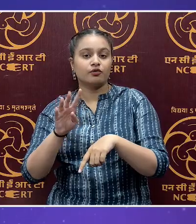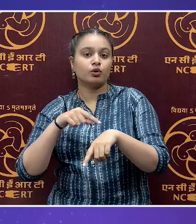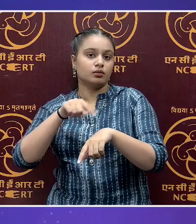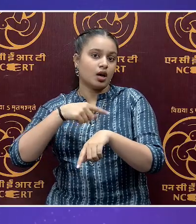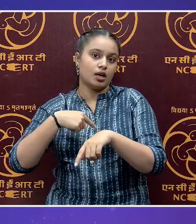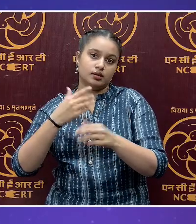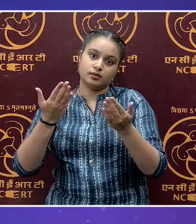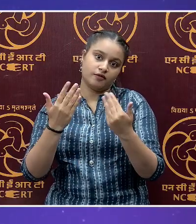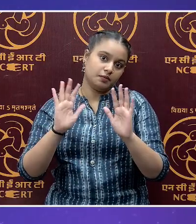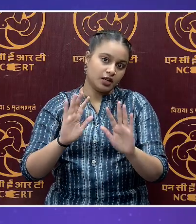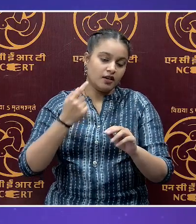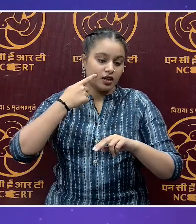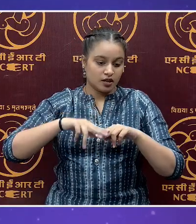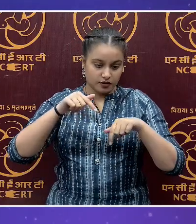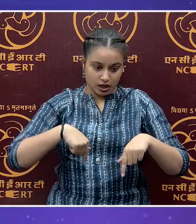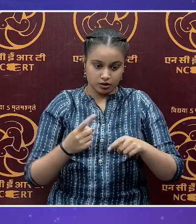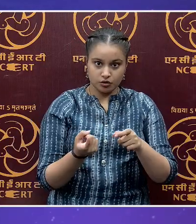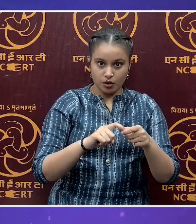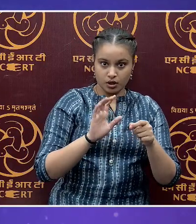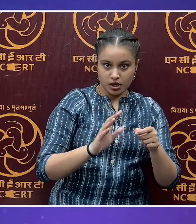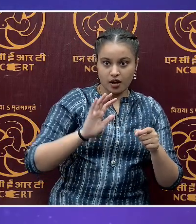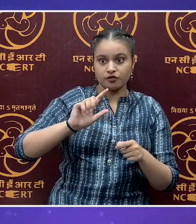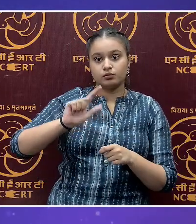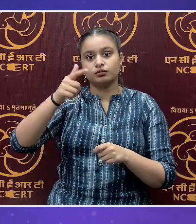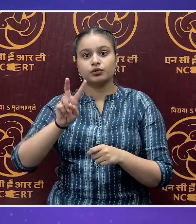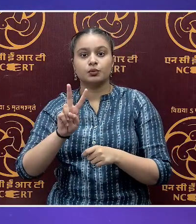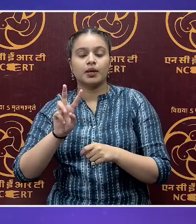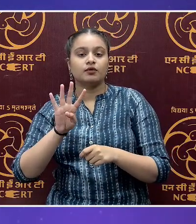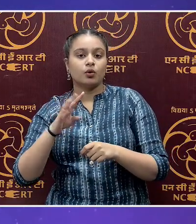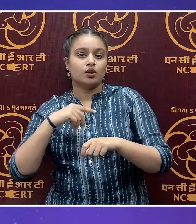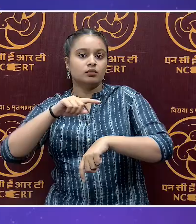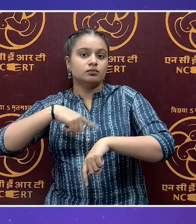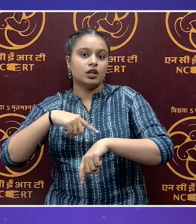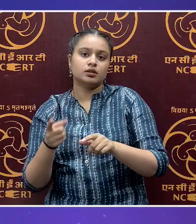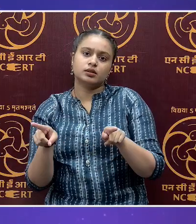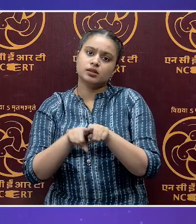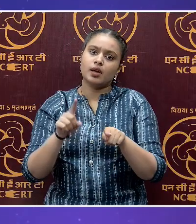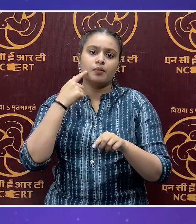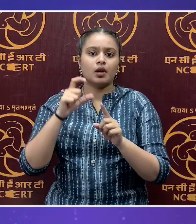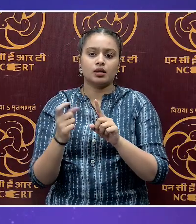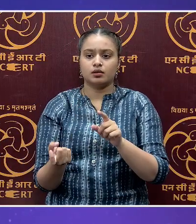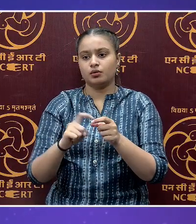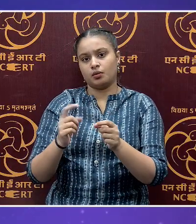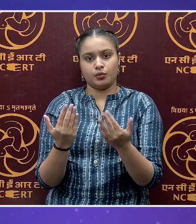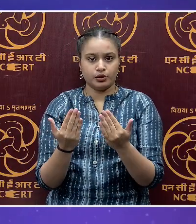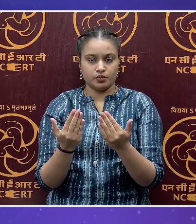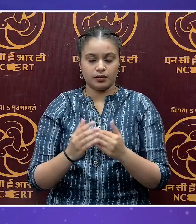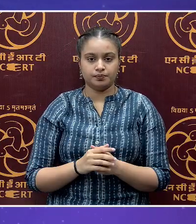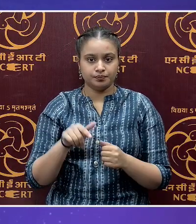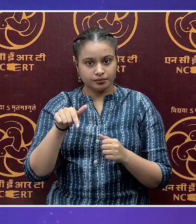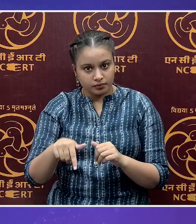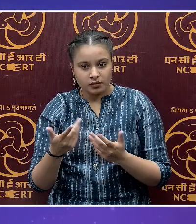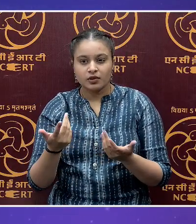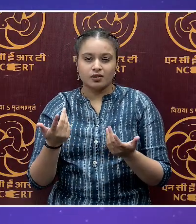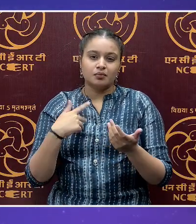login today, like next day till 24 hours you will be login with this same token. Okay. Yes, this is the backend